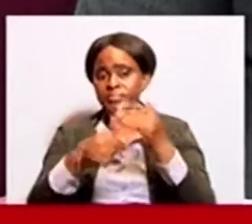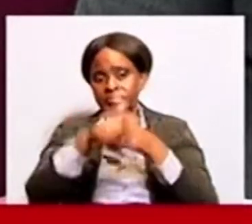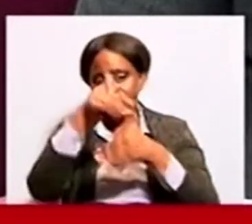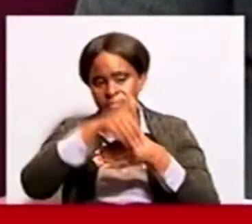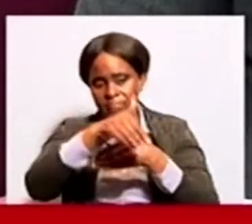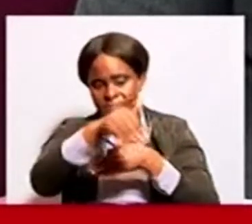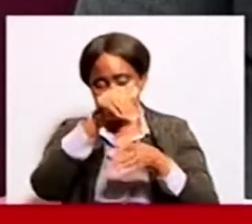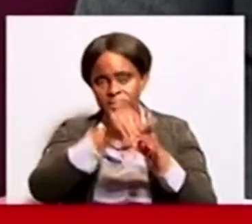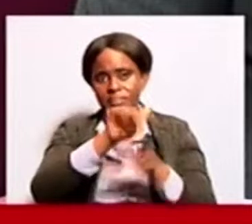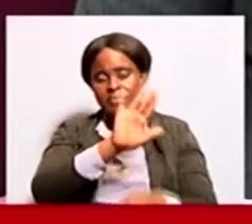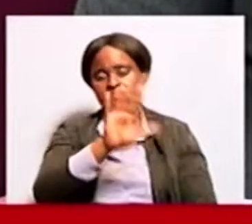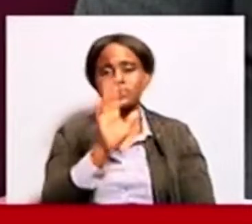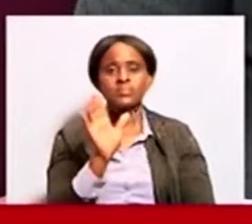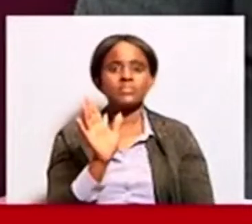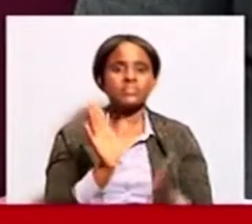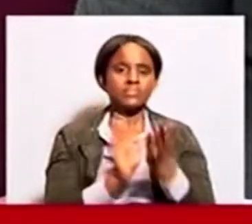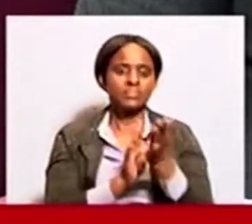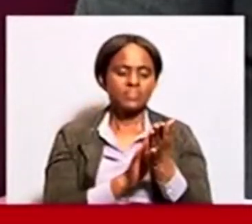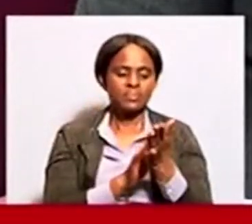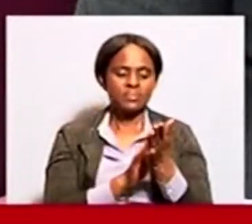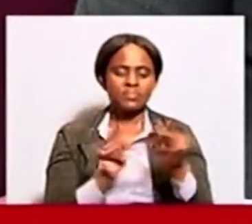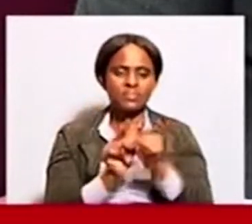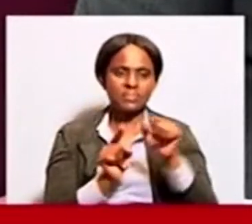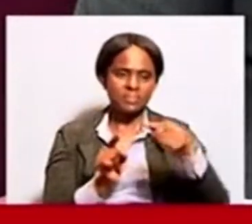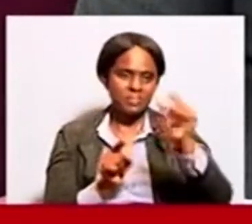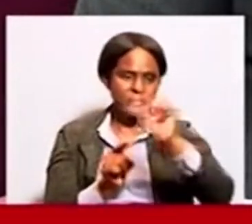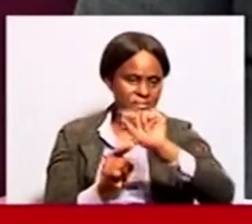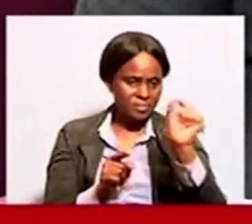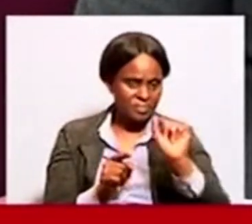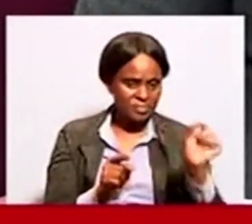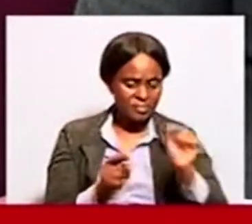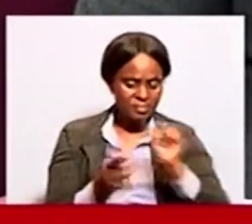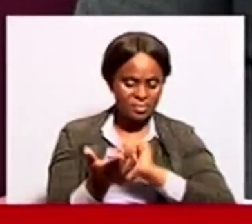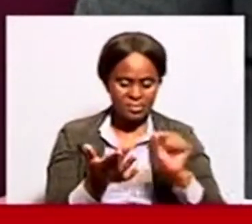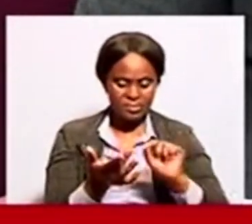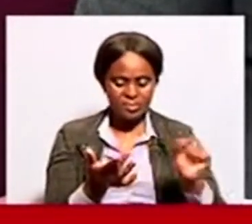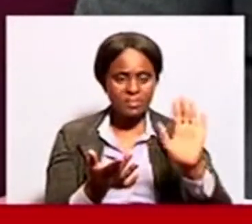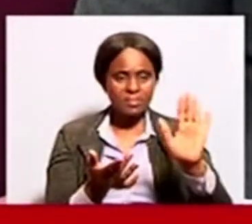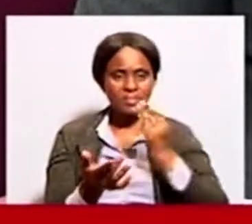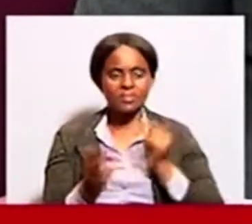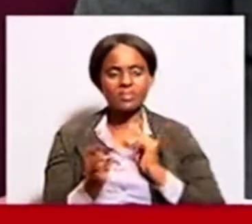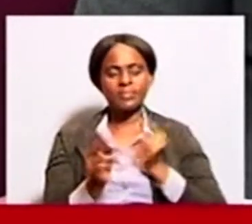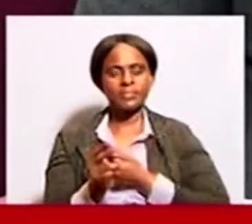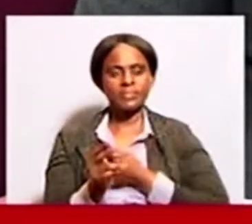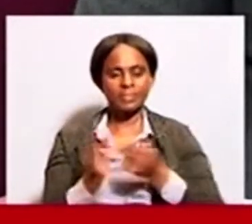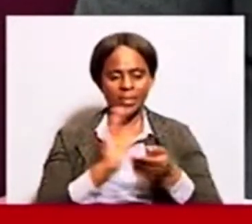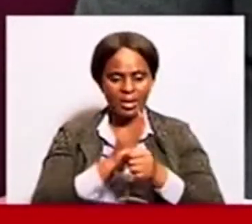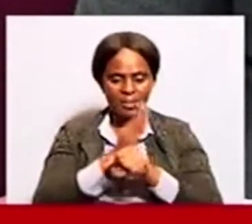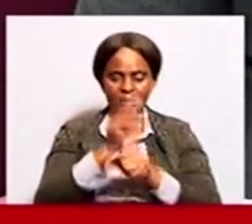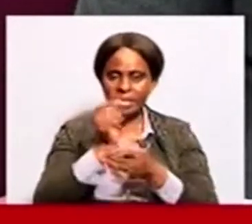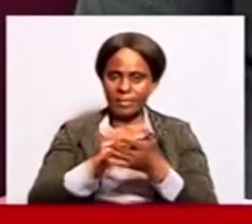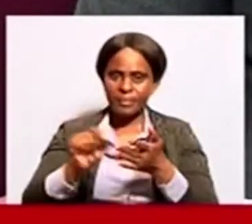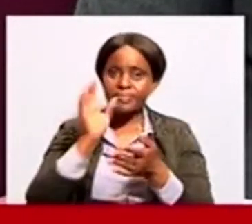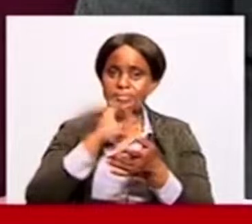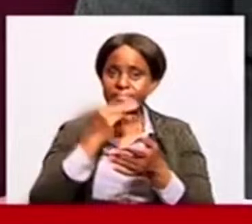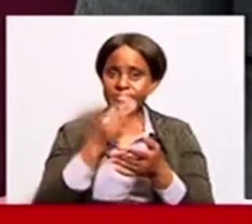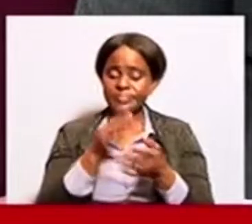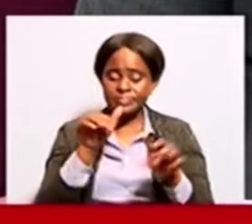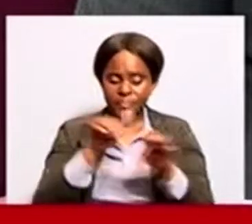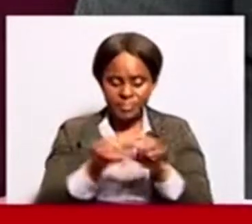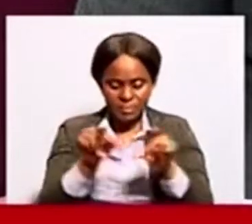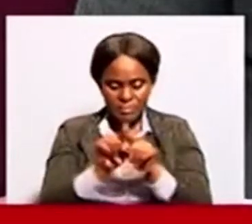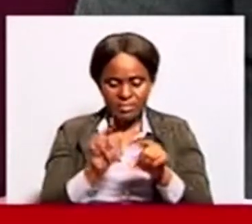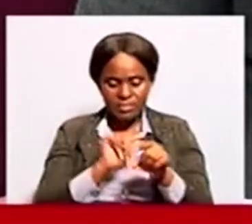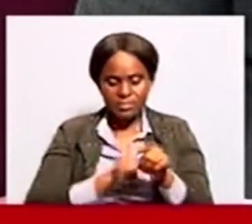that school. And then they would write back to us. When they write, at that point, we